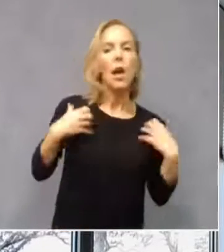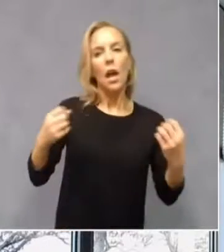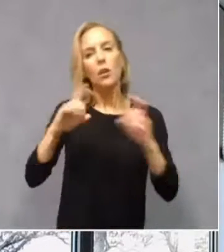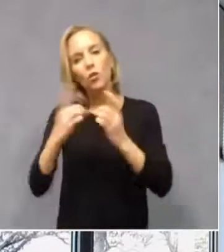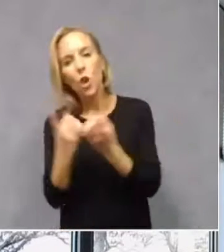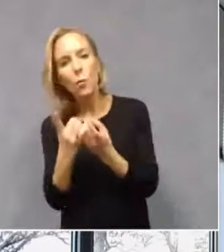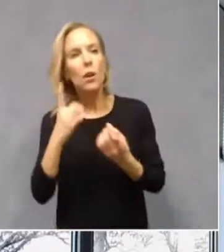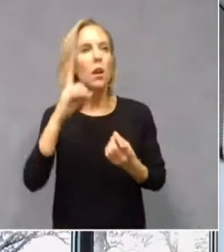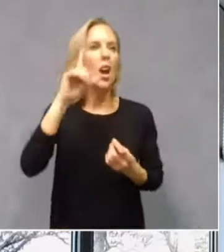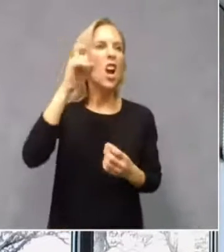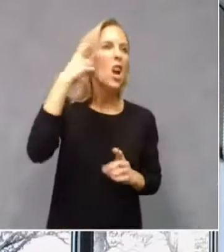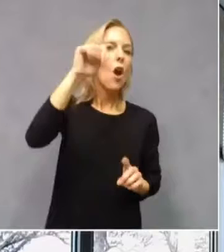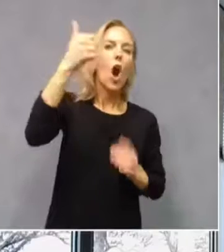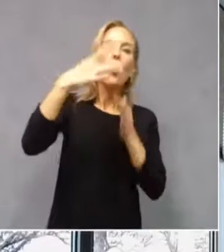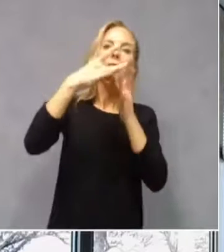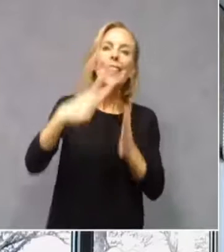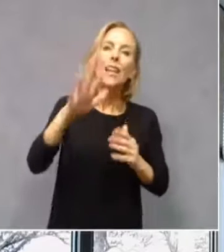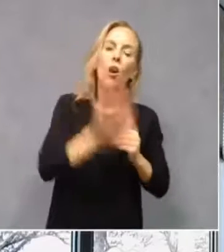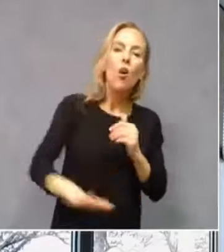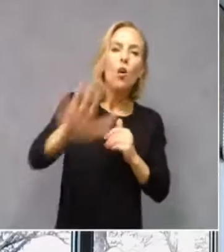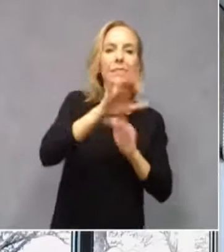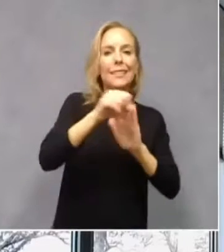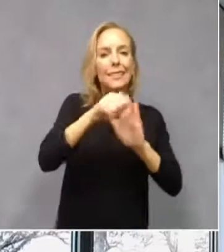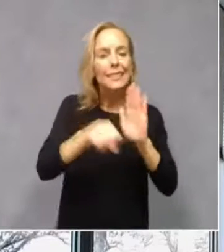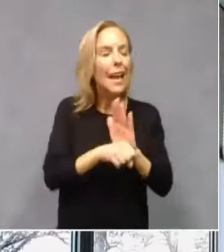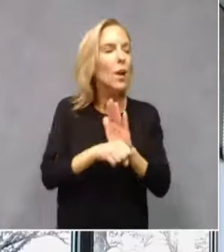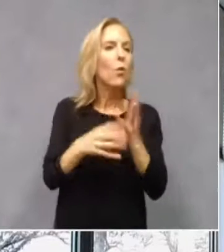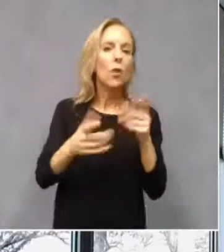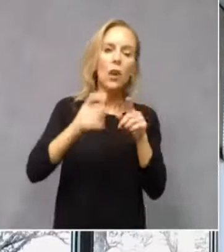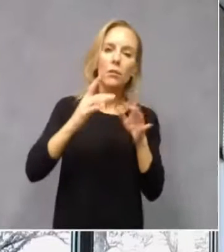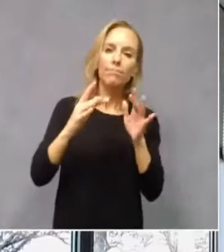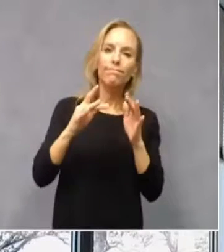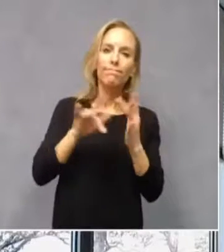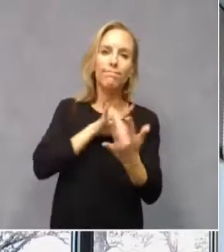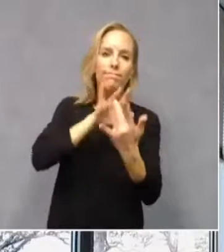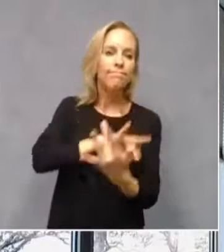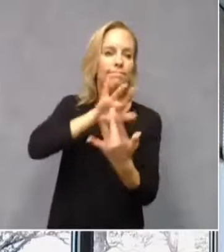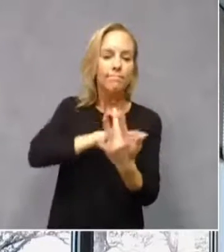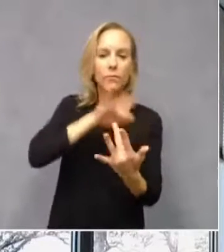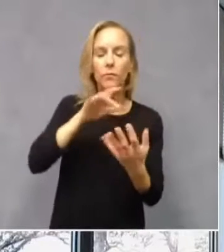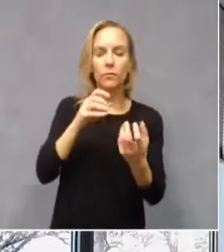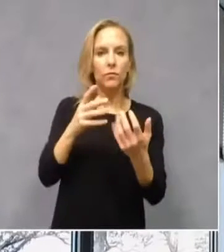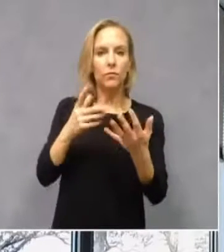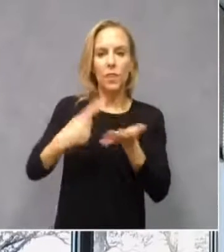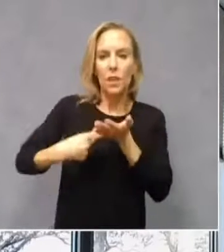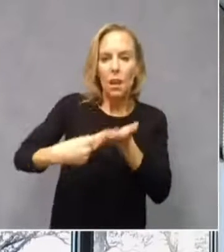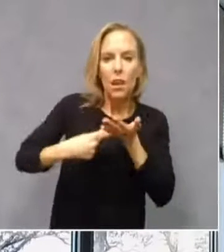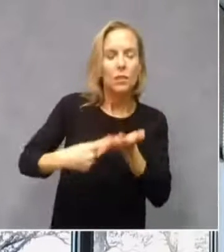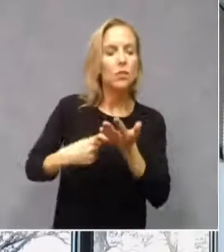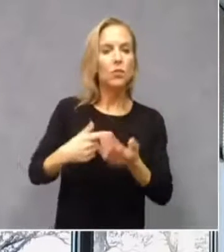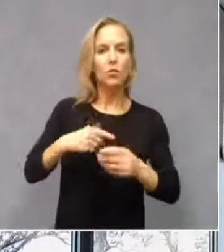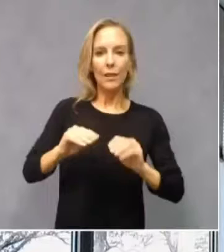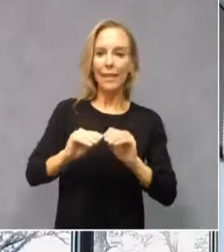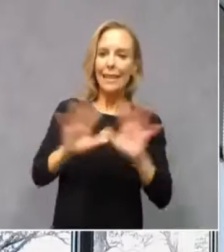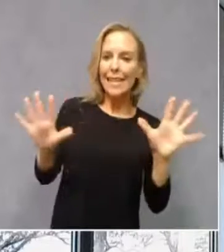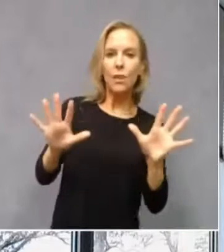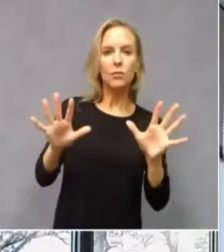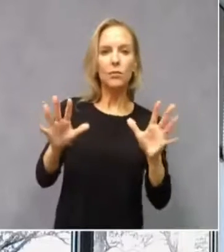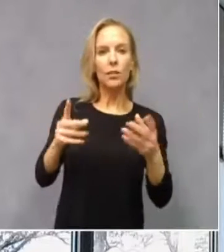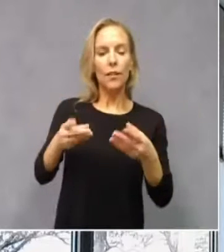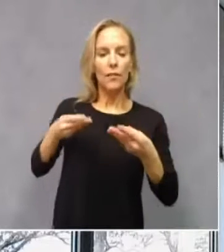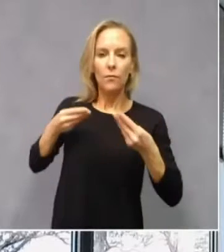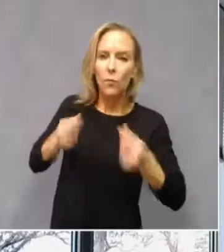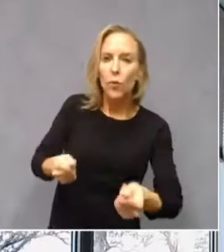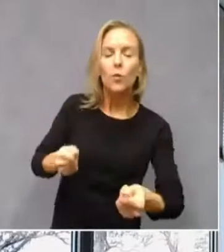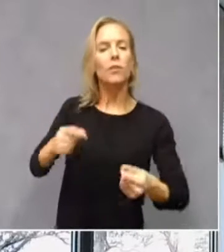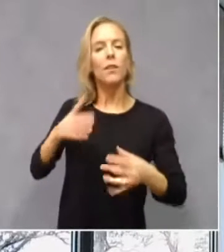with other leaders across the state. We are trying to message as clearly, as consistently, as rapidly as possible. There